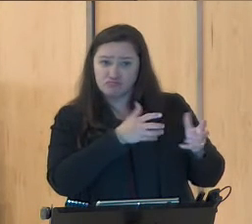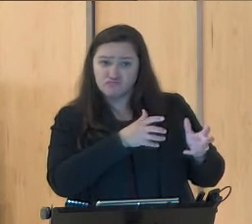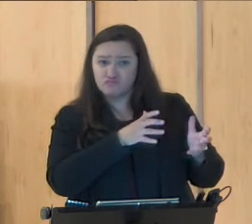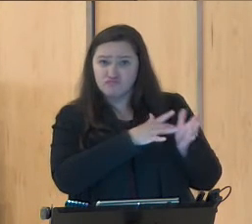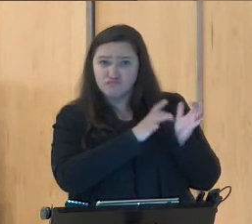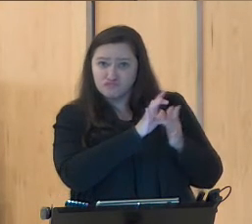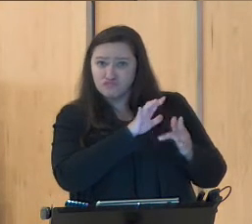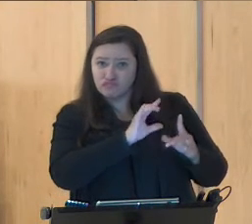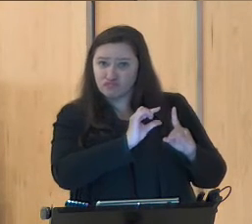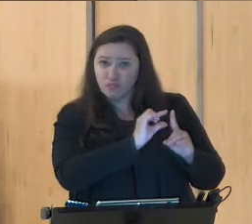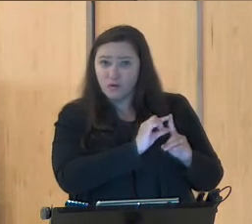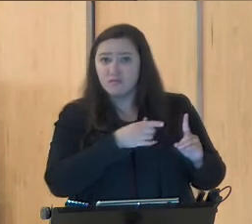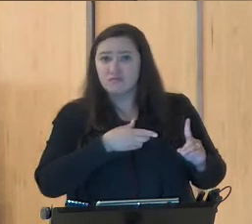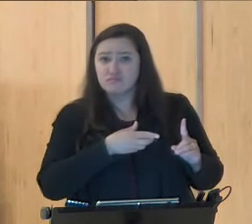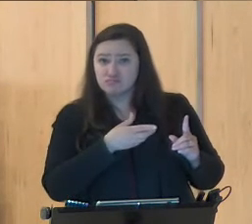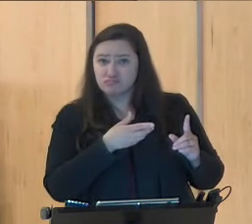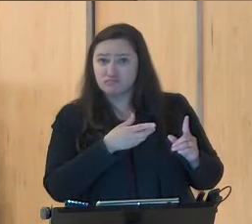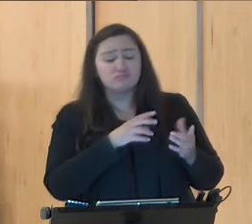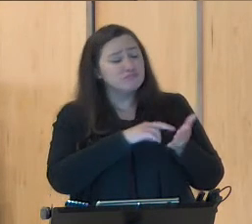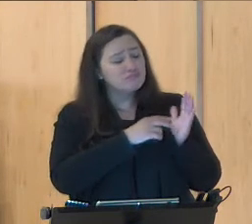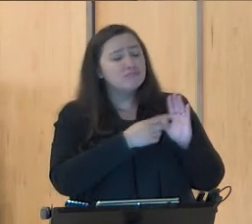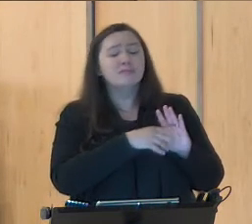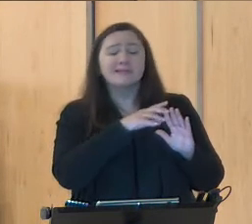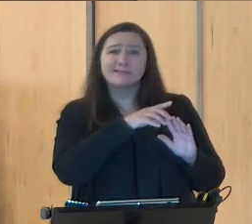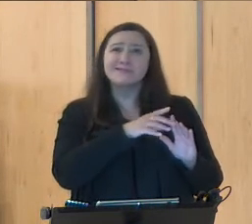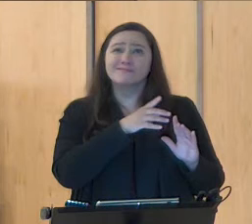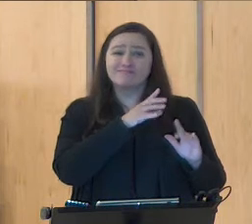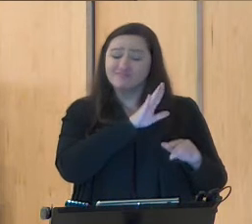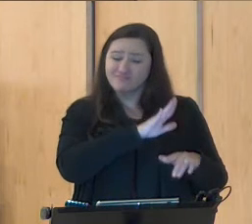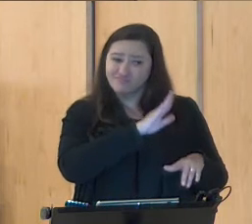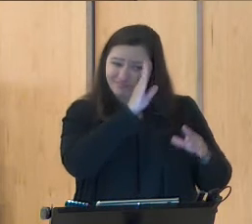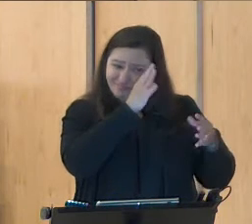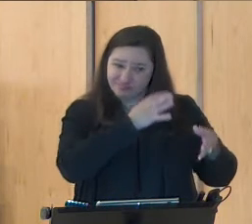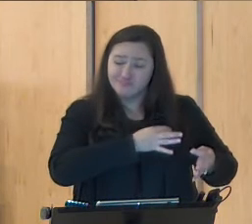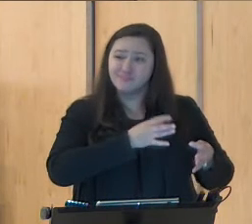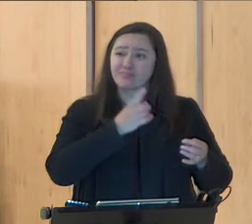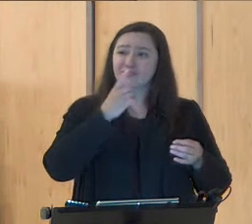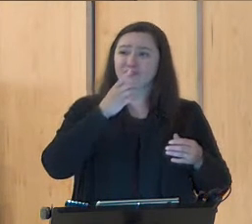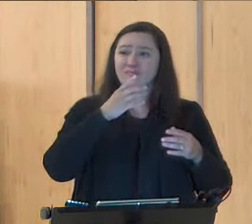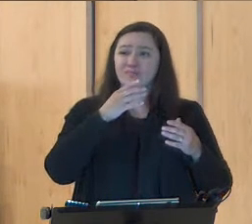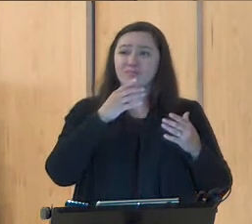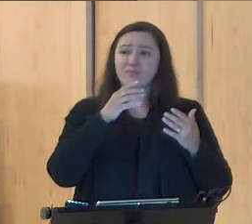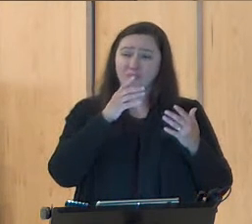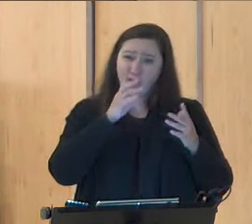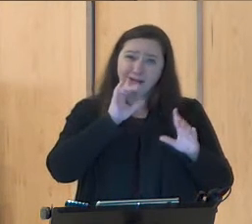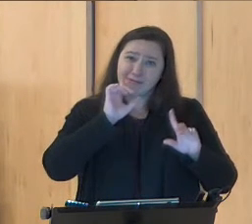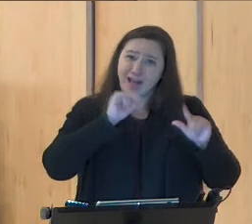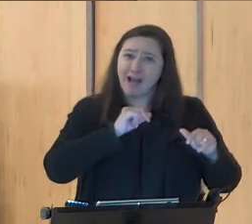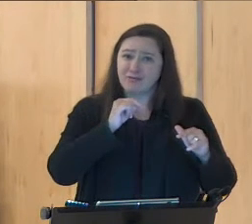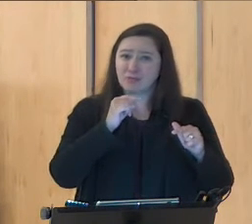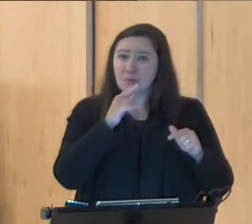word will have to answer to Jesus for that on Judgment Day.